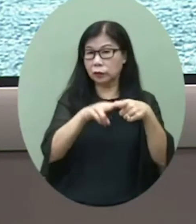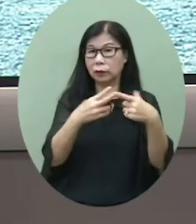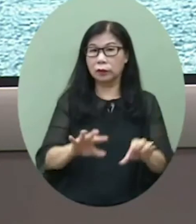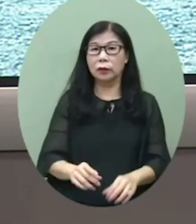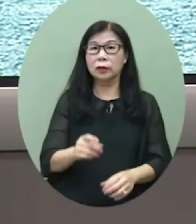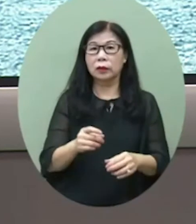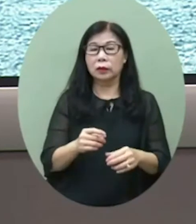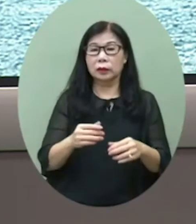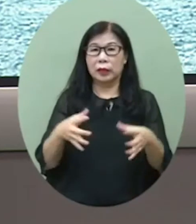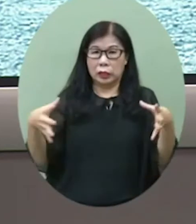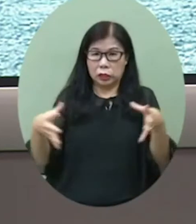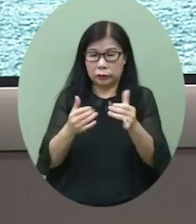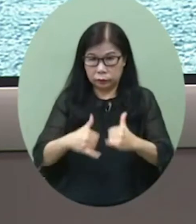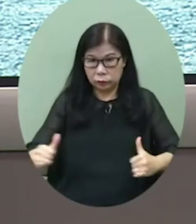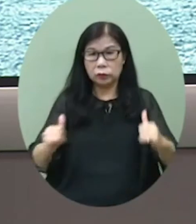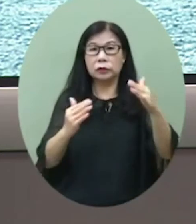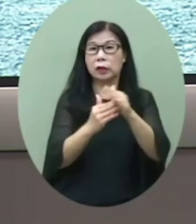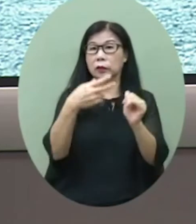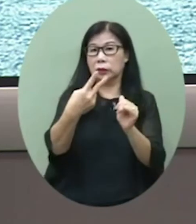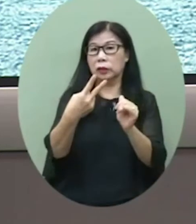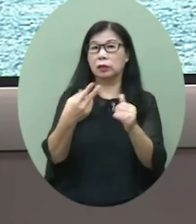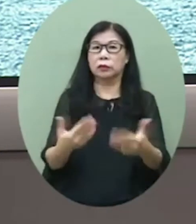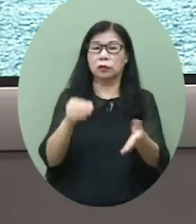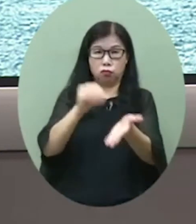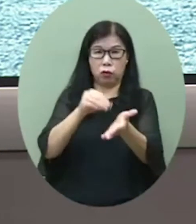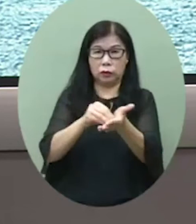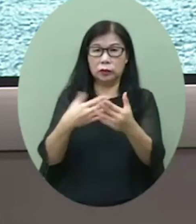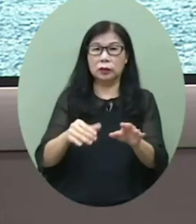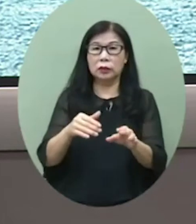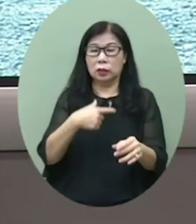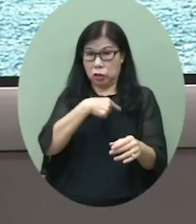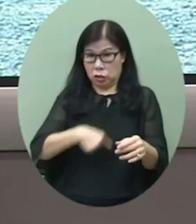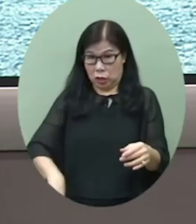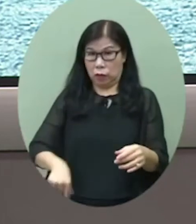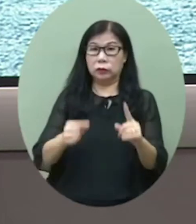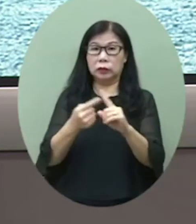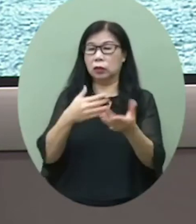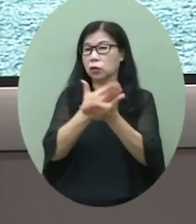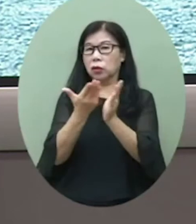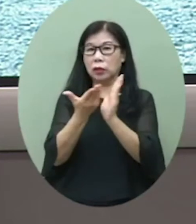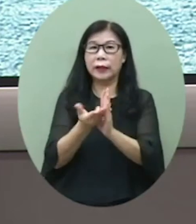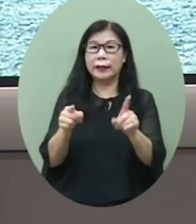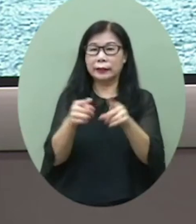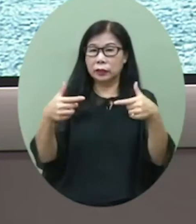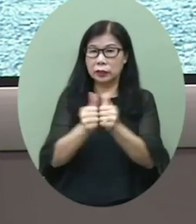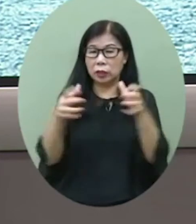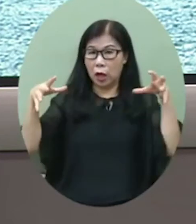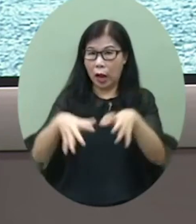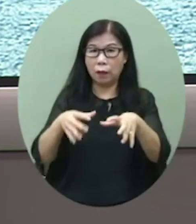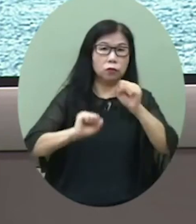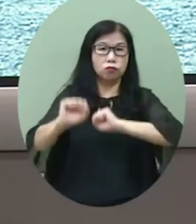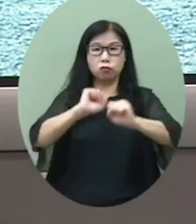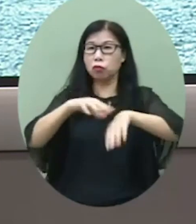well that I've explained them earlier briefly. Now, there is at the moment a group gathering ban of no more than